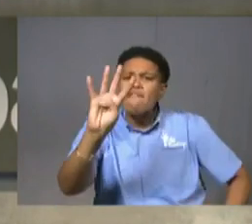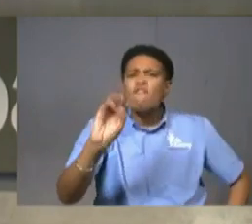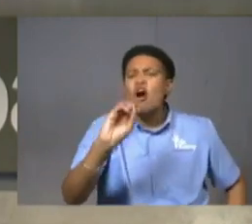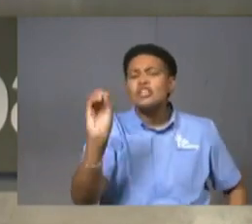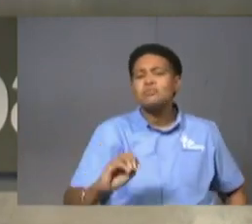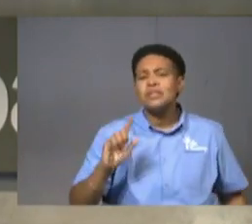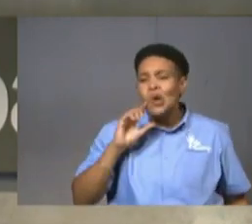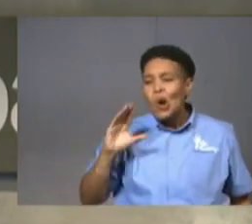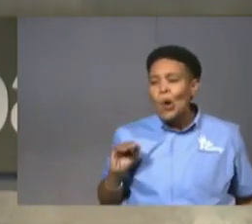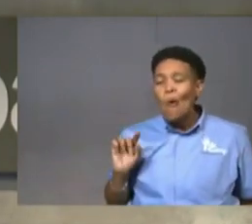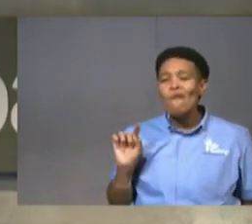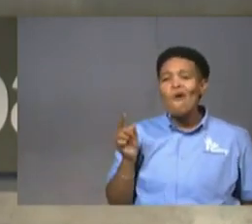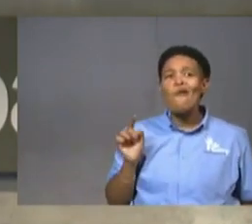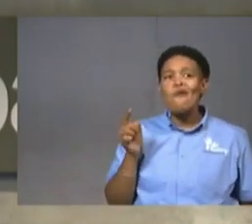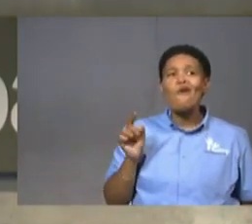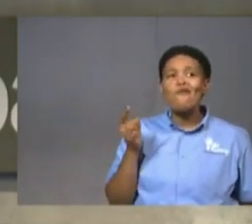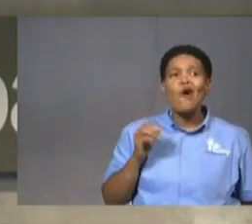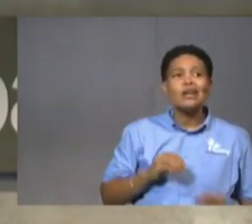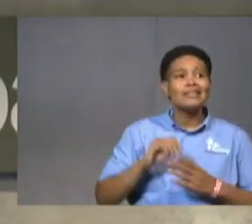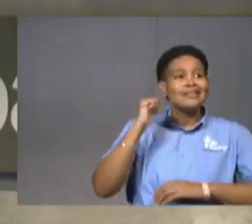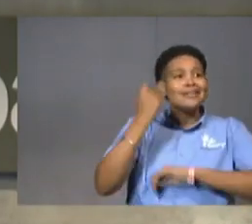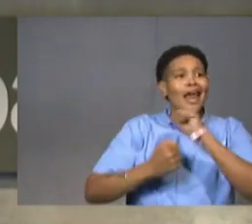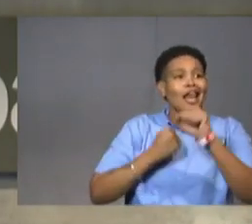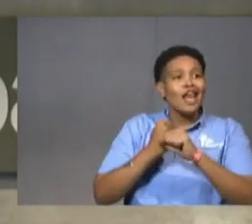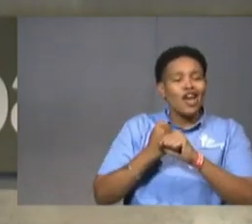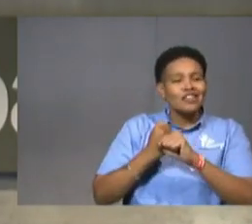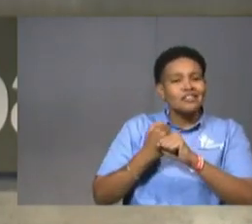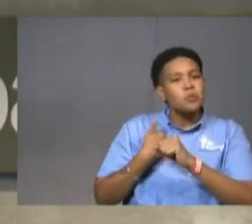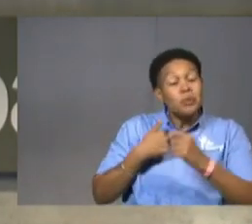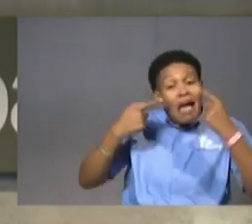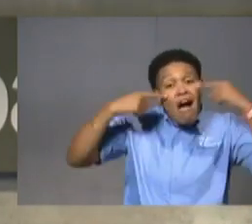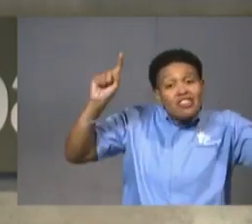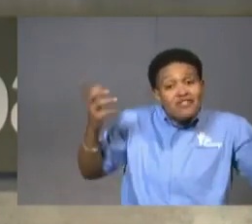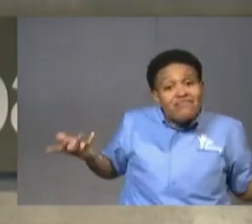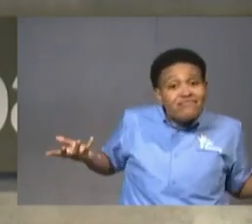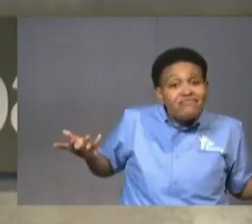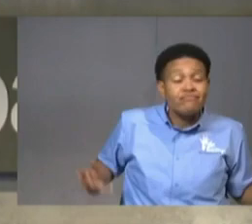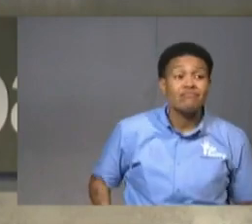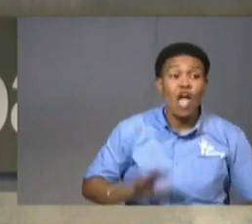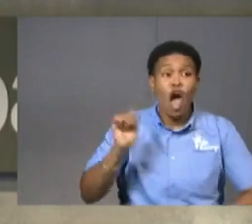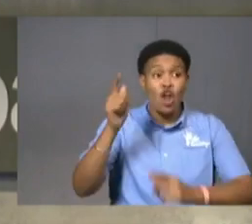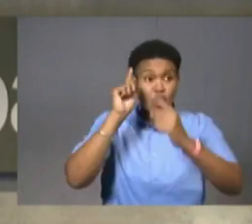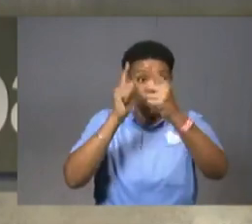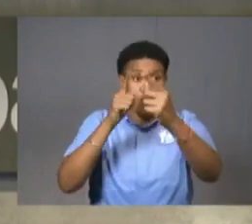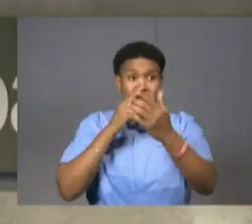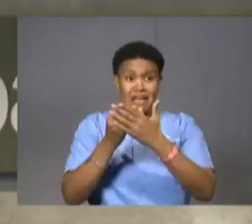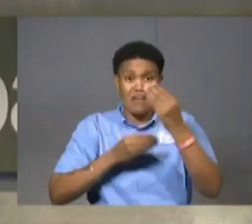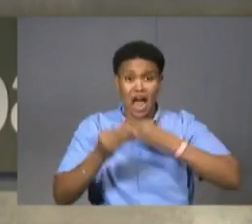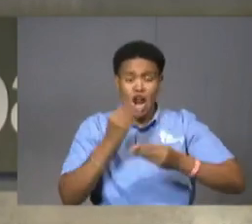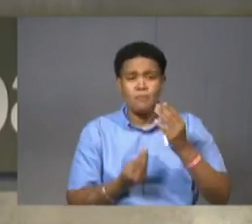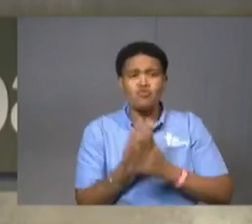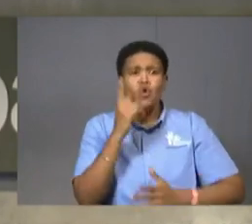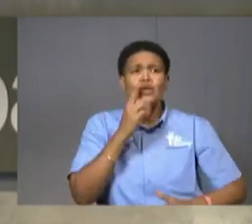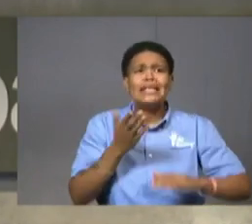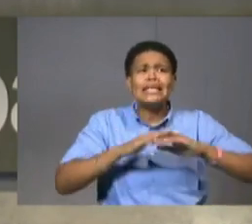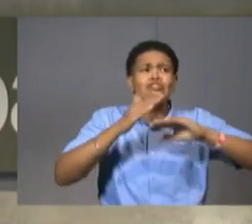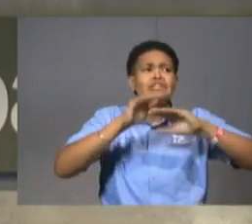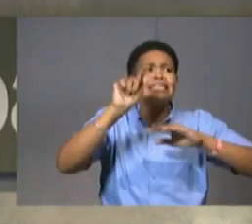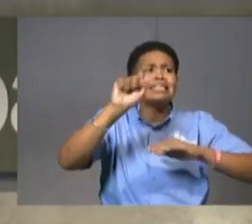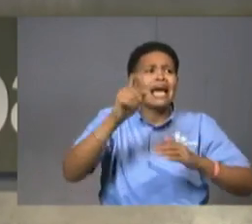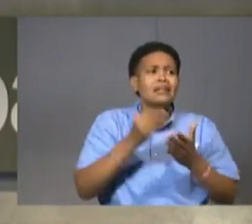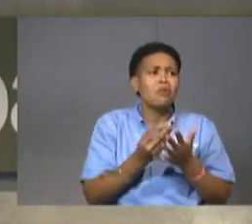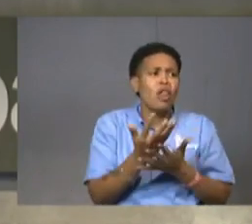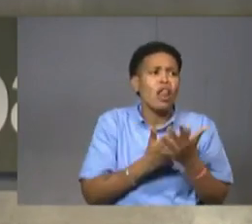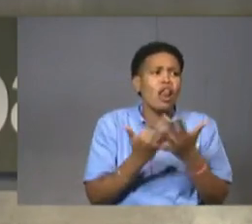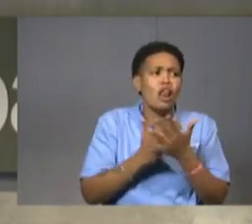lowest levels in 10 years. We achieved that purpose. Another purpose of economic growth is to increase tax revenues so that